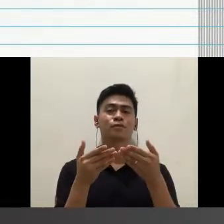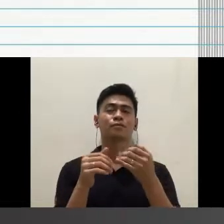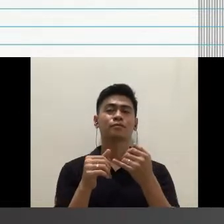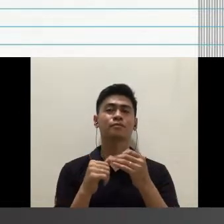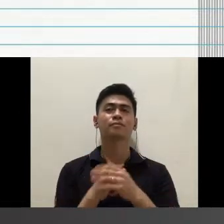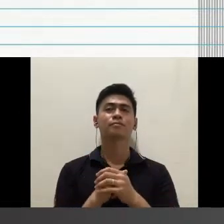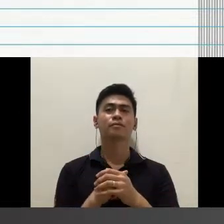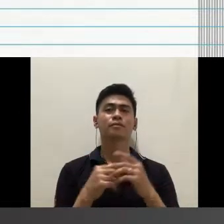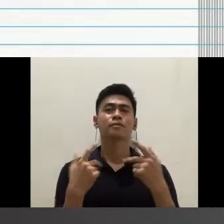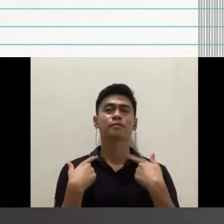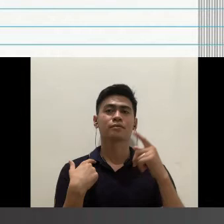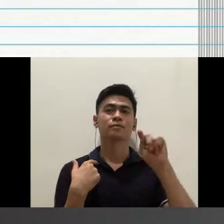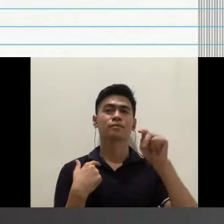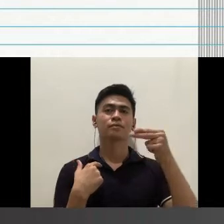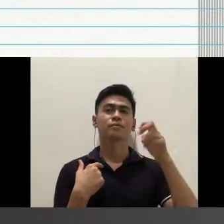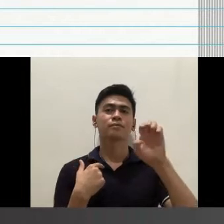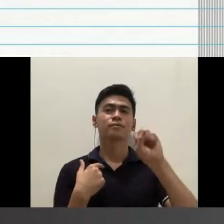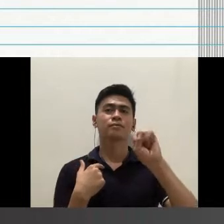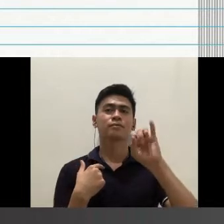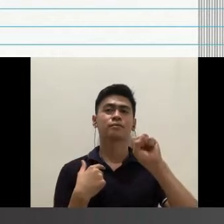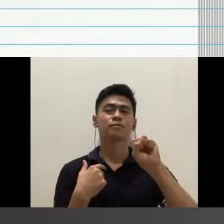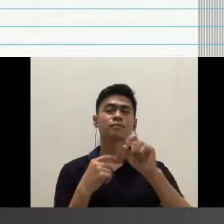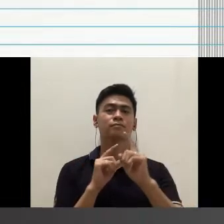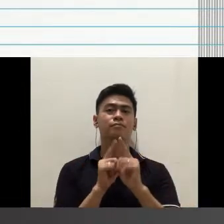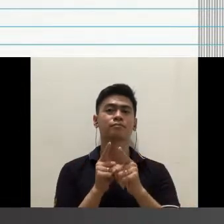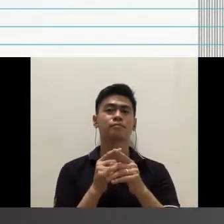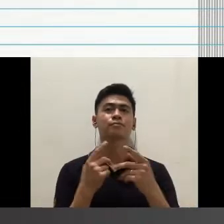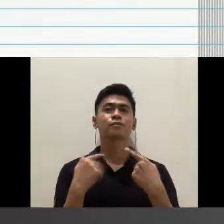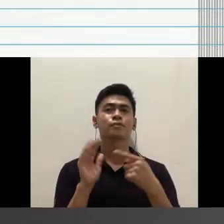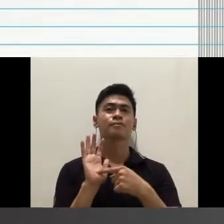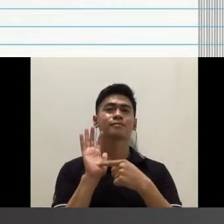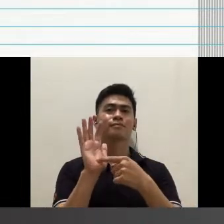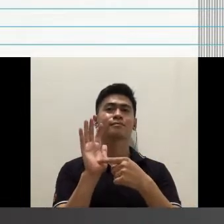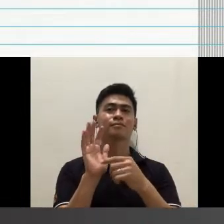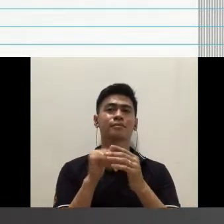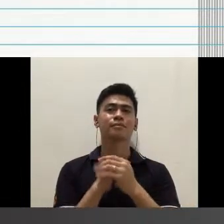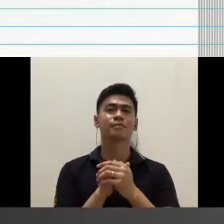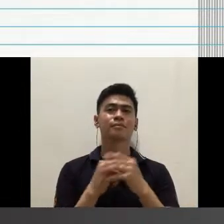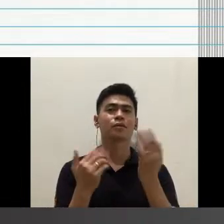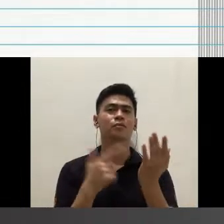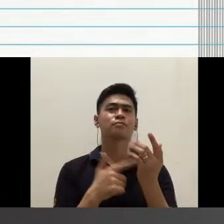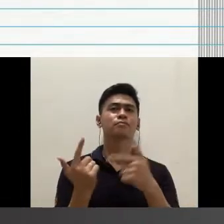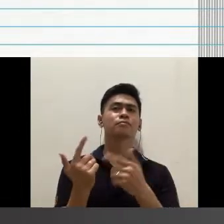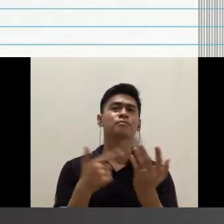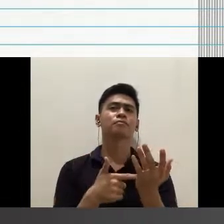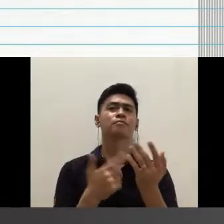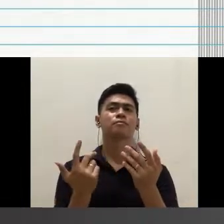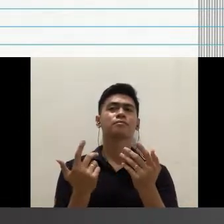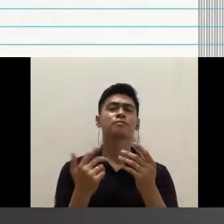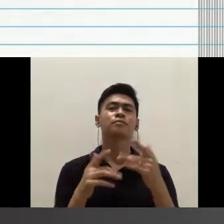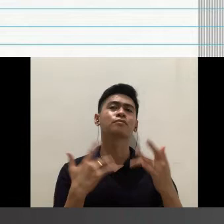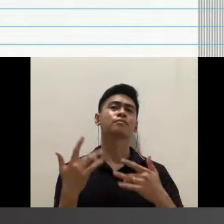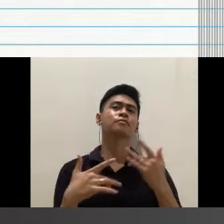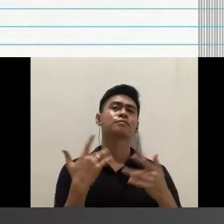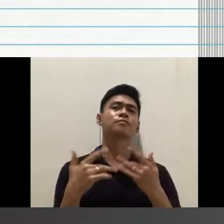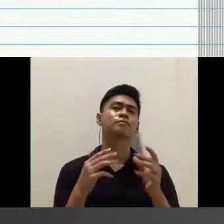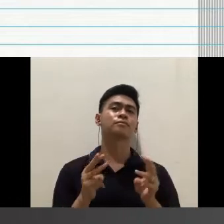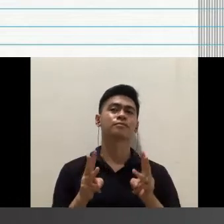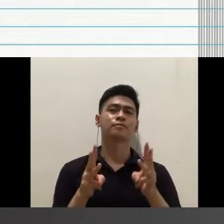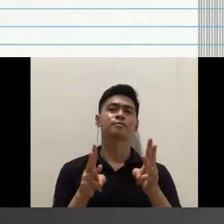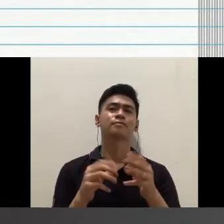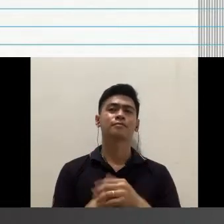statement that presents the main argument in an exciting and interesting manner. 3